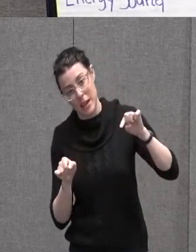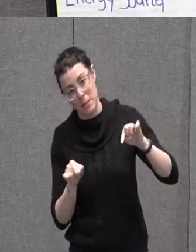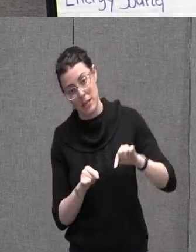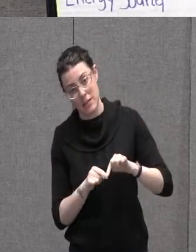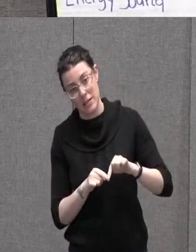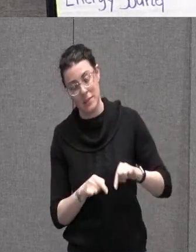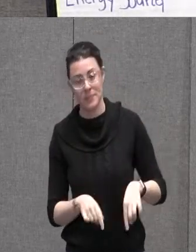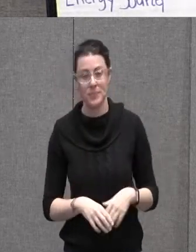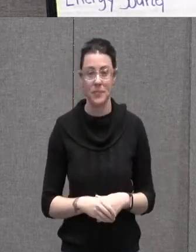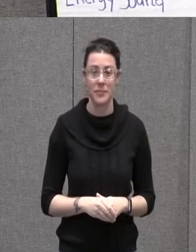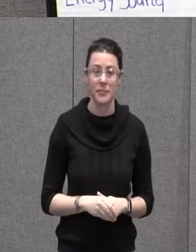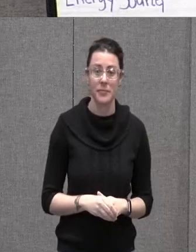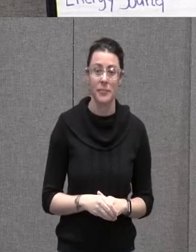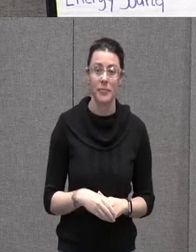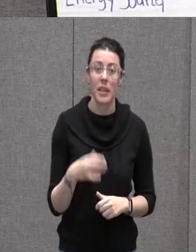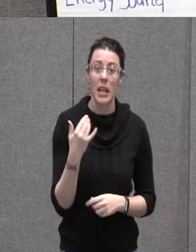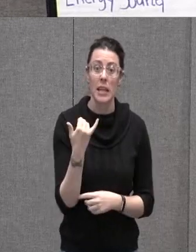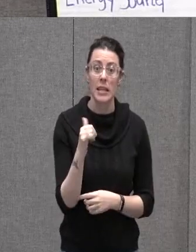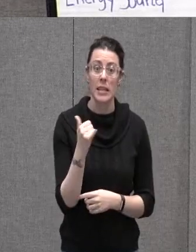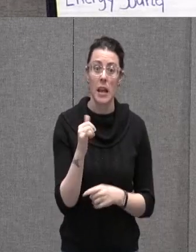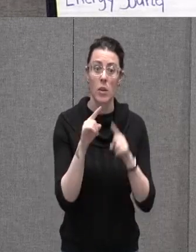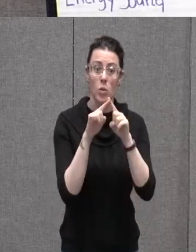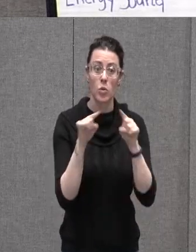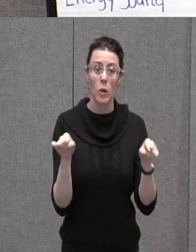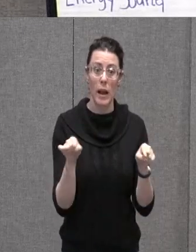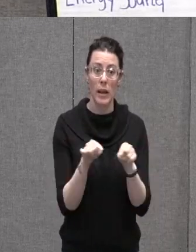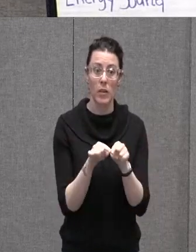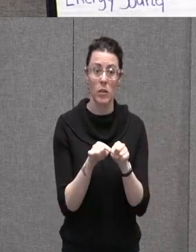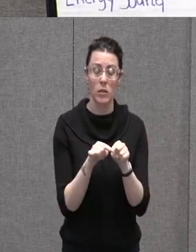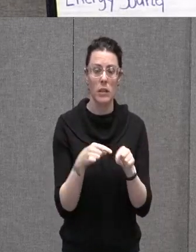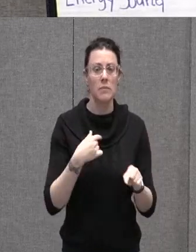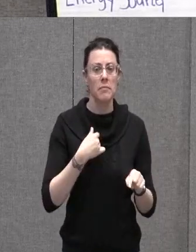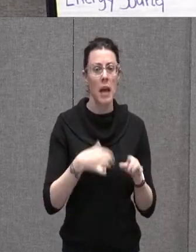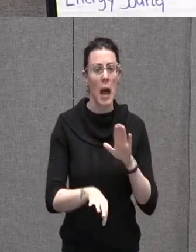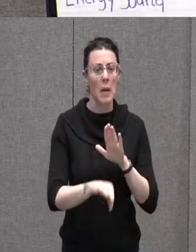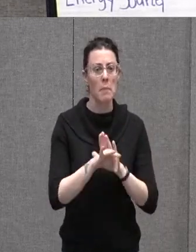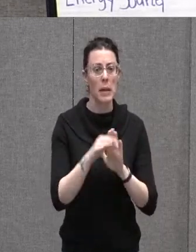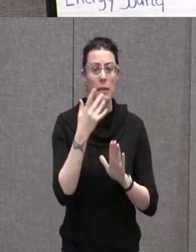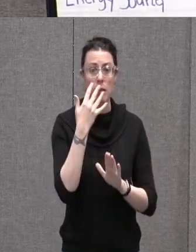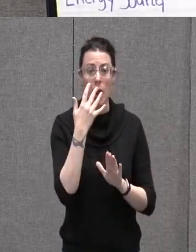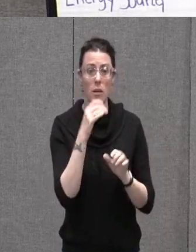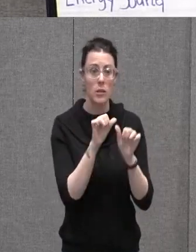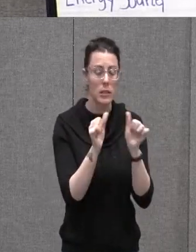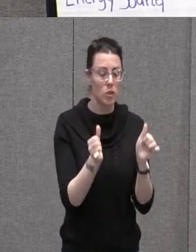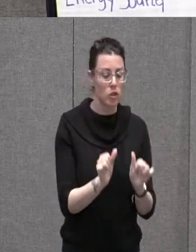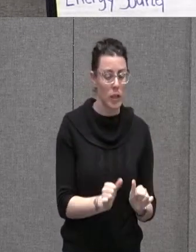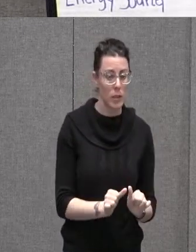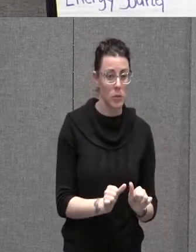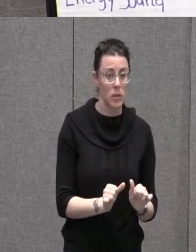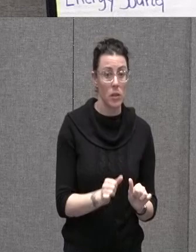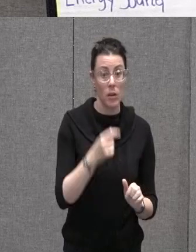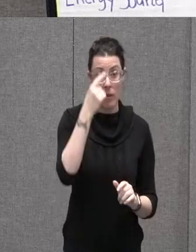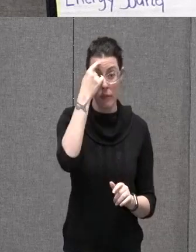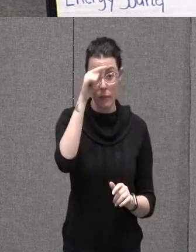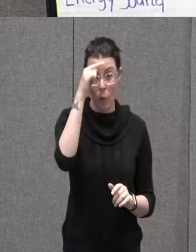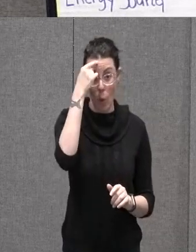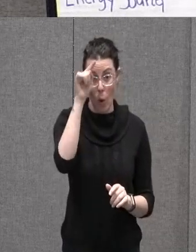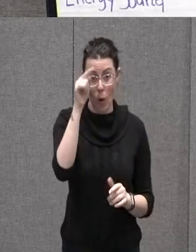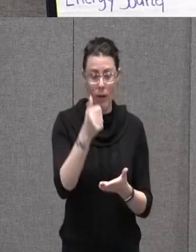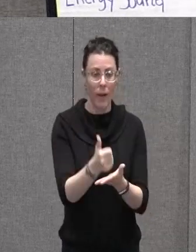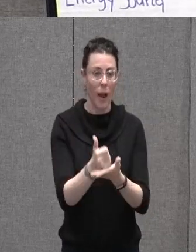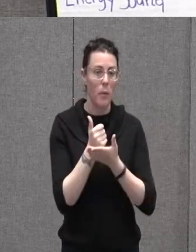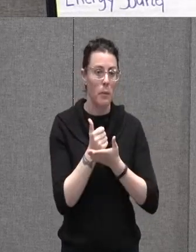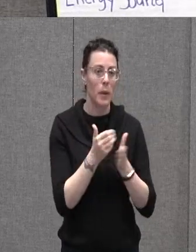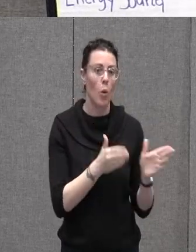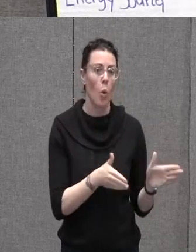And a yellow triangle. Now, I chose these colors and shapes Okay. to help me stay organized. Perfect.